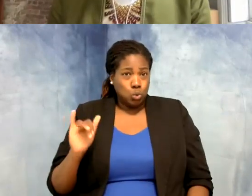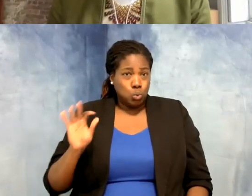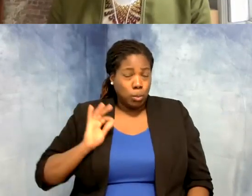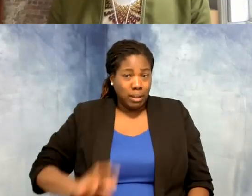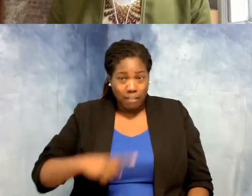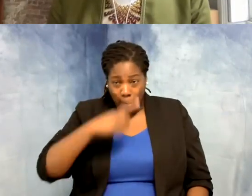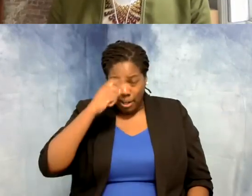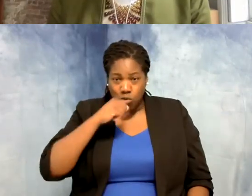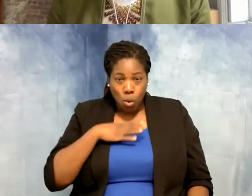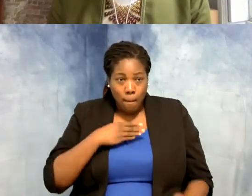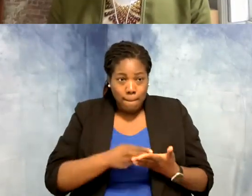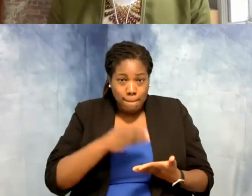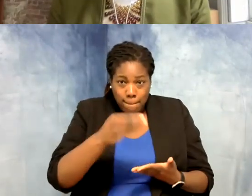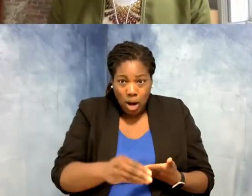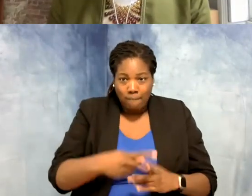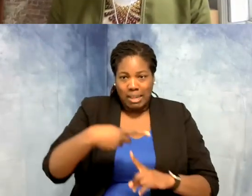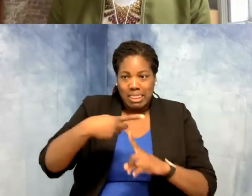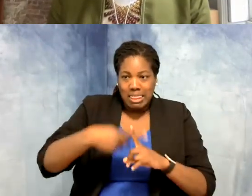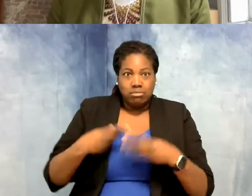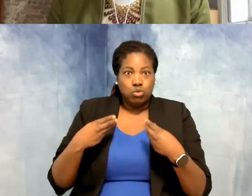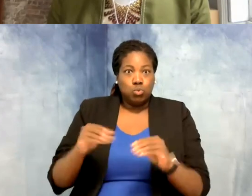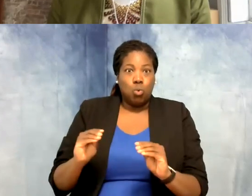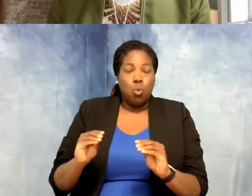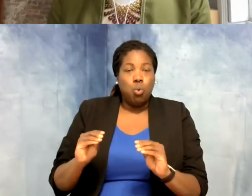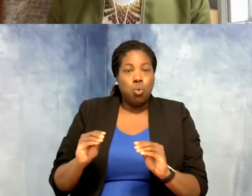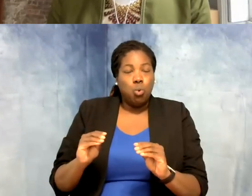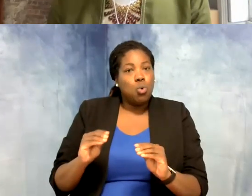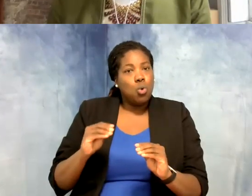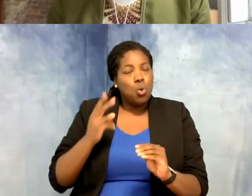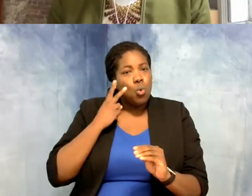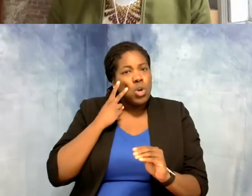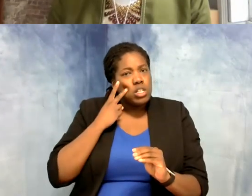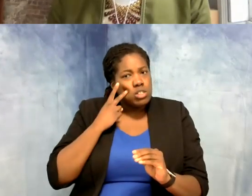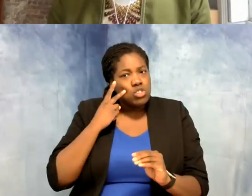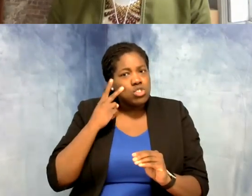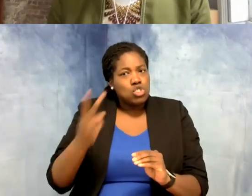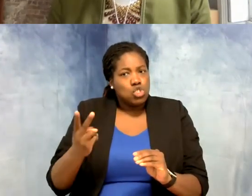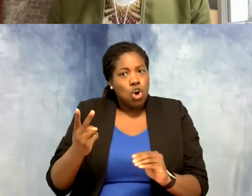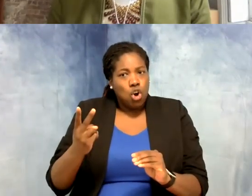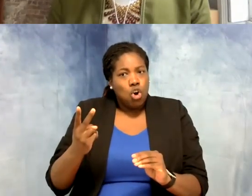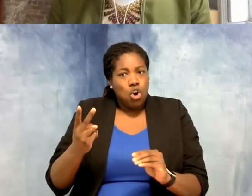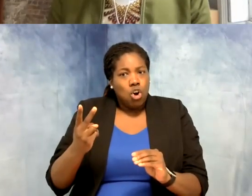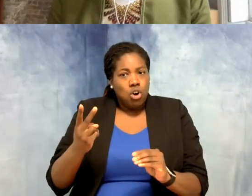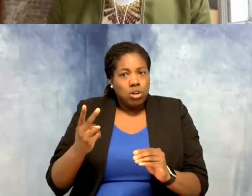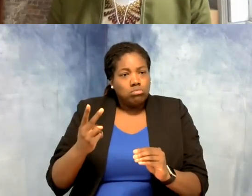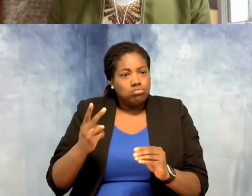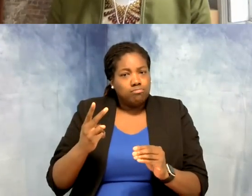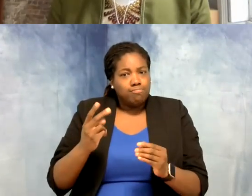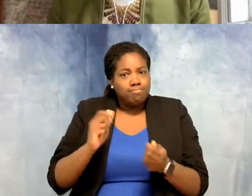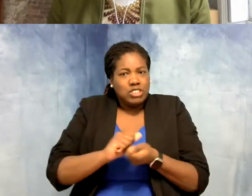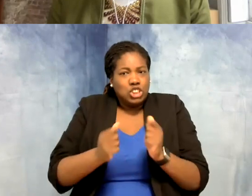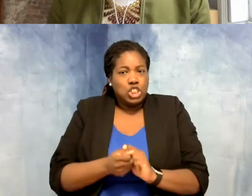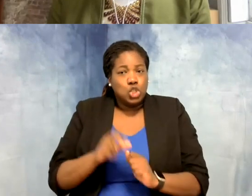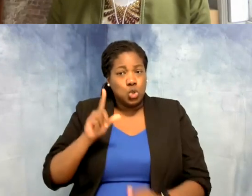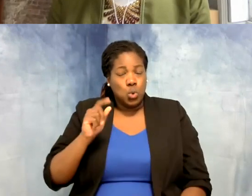women were bought, mortgaged, leased, and sold. We saw then that arc transfer into the early 20th